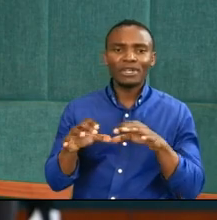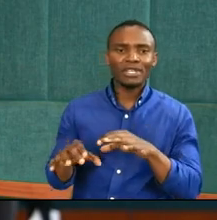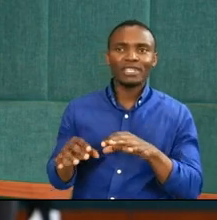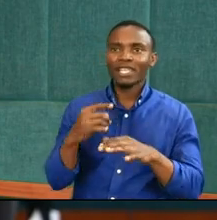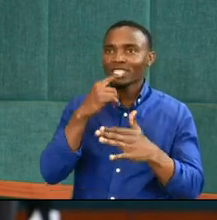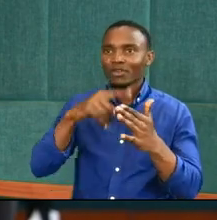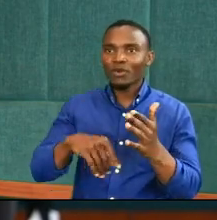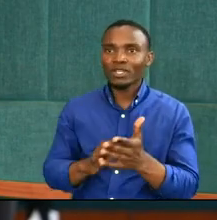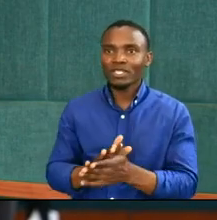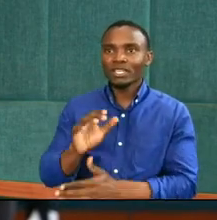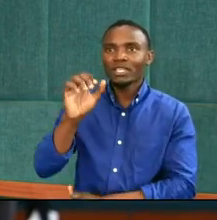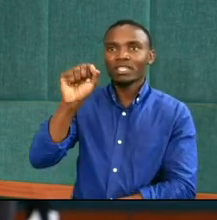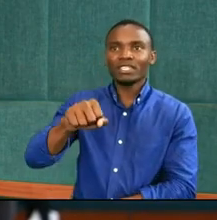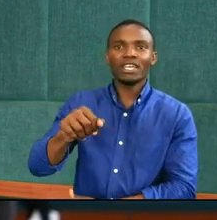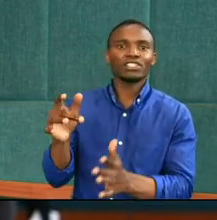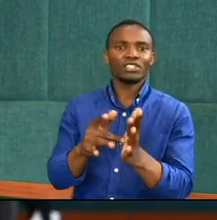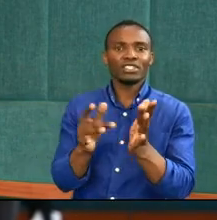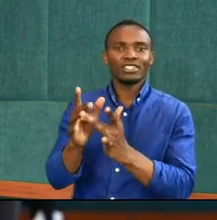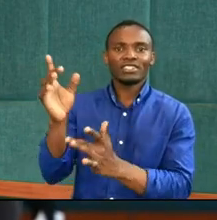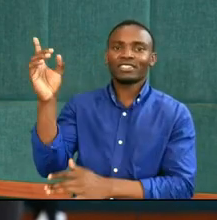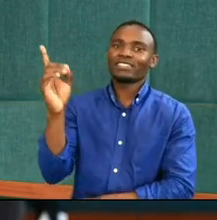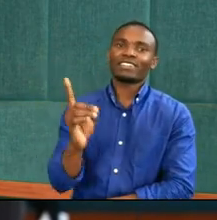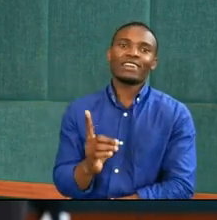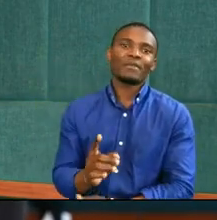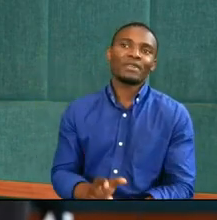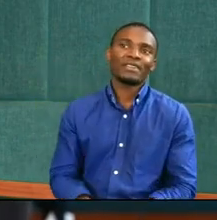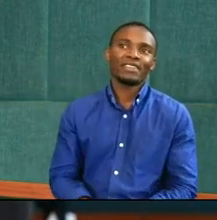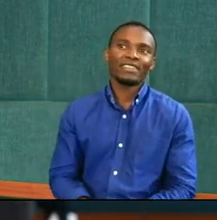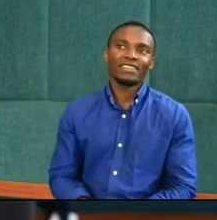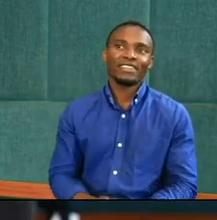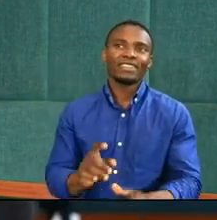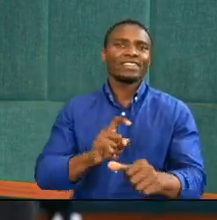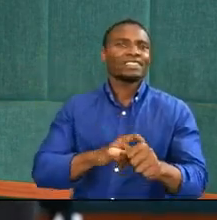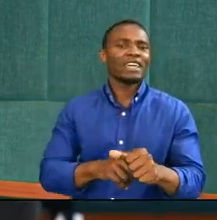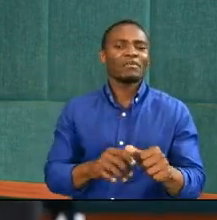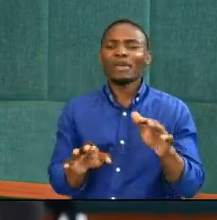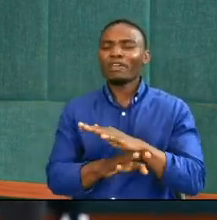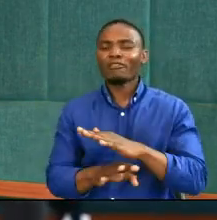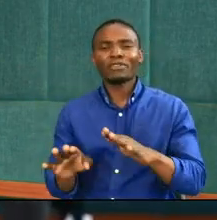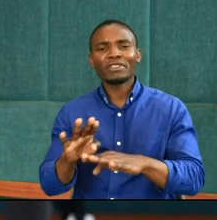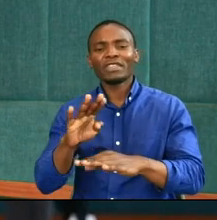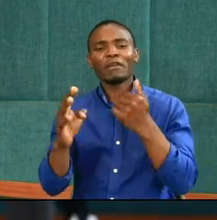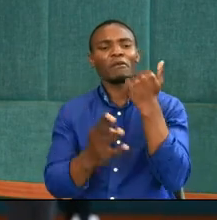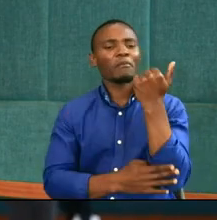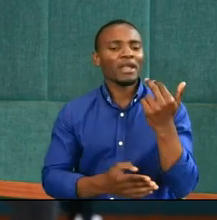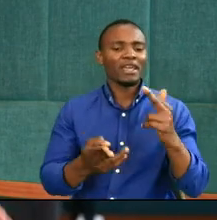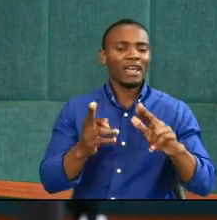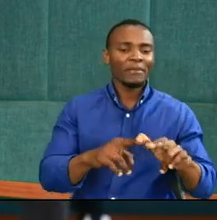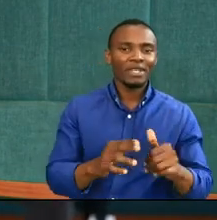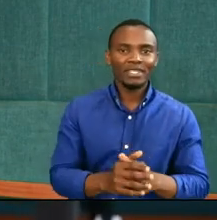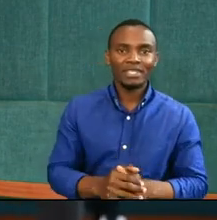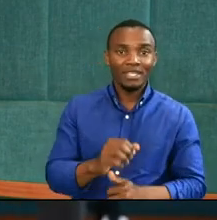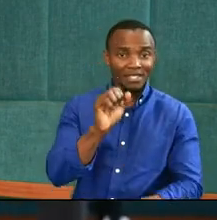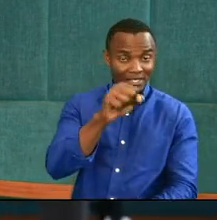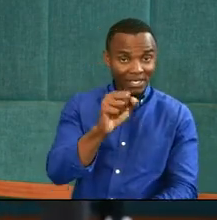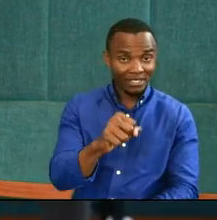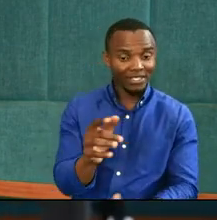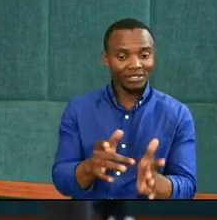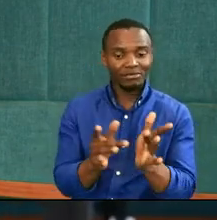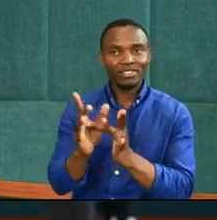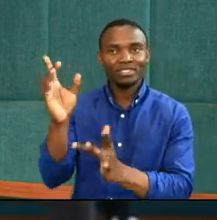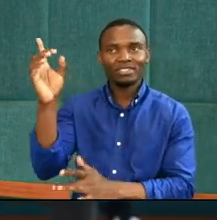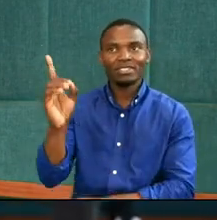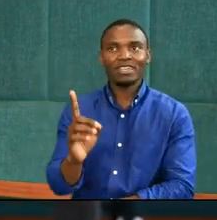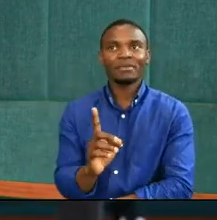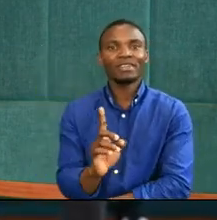Jesus must be coming now, Pastor. Is the church with me? Yeah, when all hell breaking loose, yes. See, Jesus is coming.